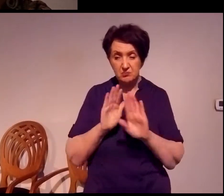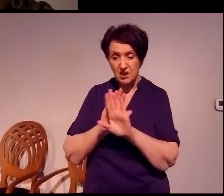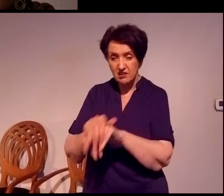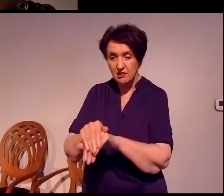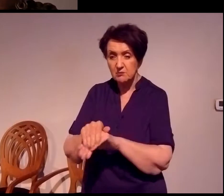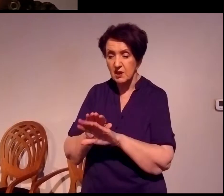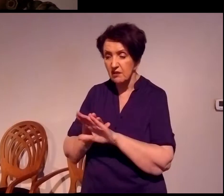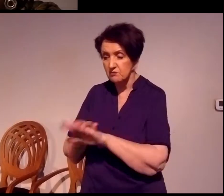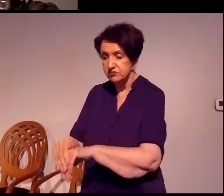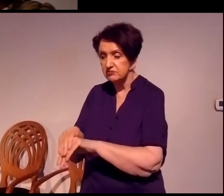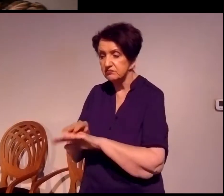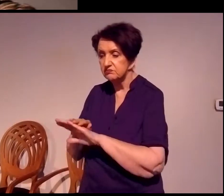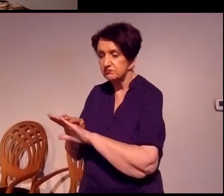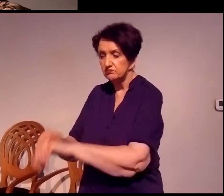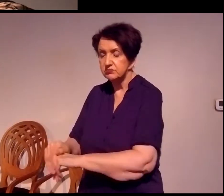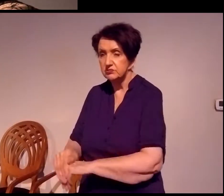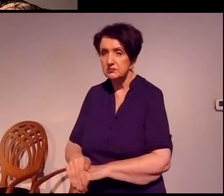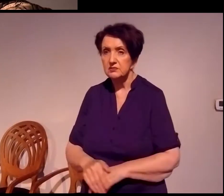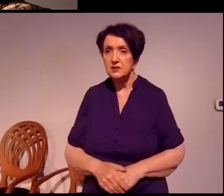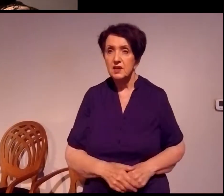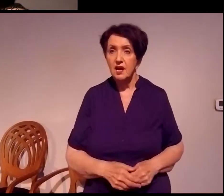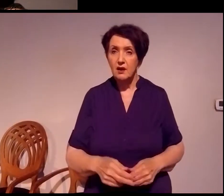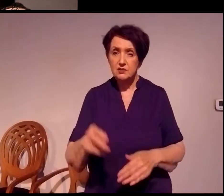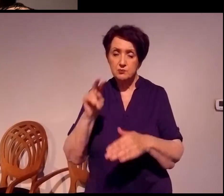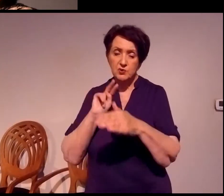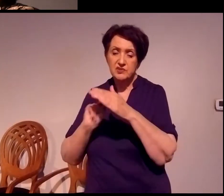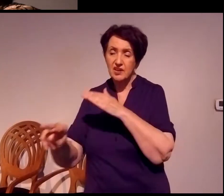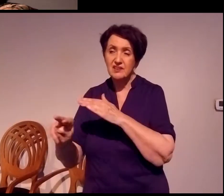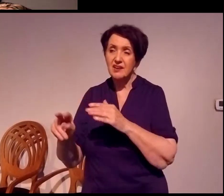and my thoughts and what I was projecting out into the world.